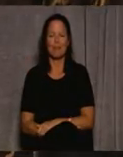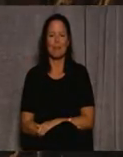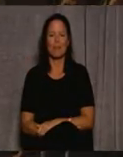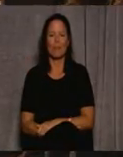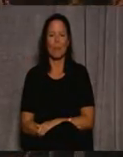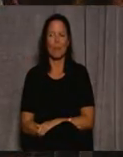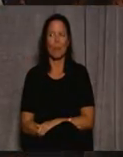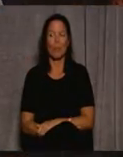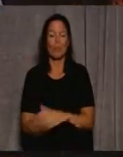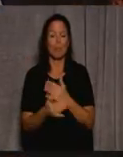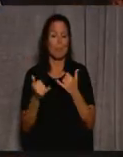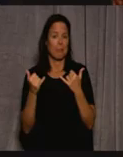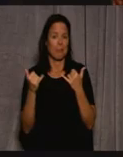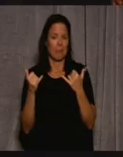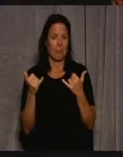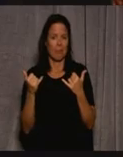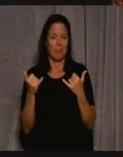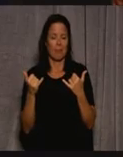At this time,